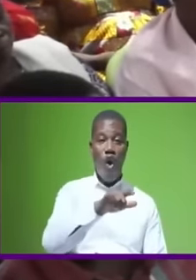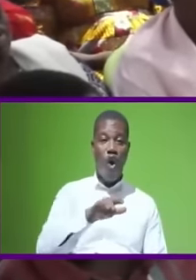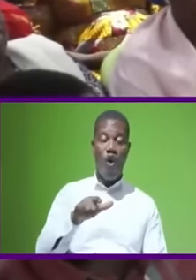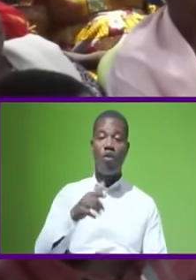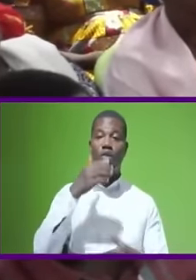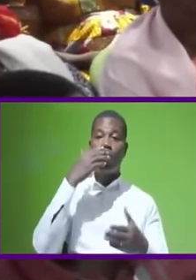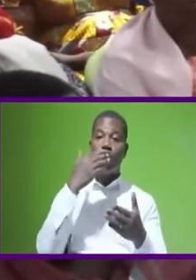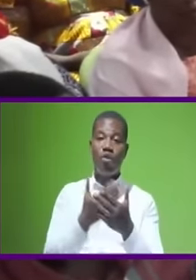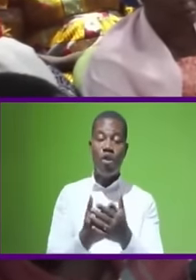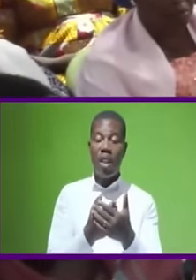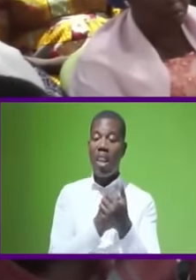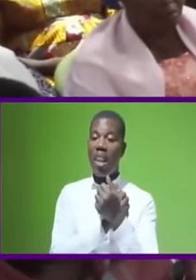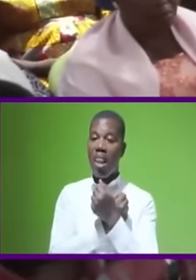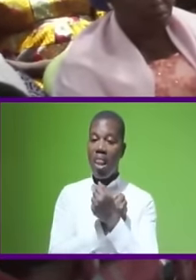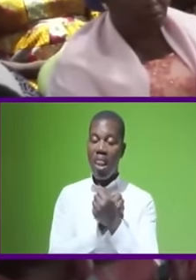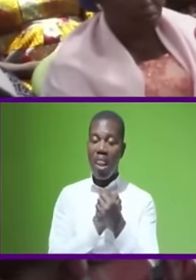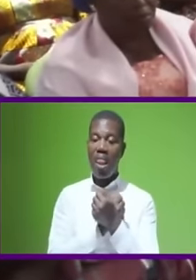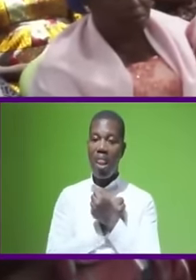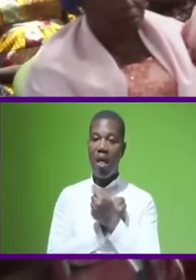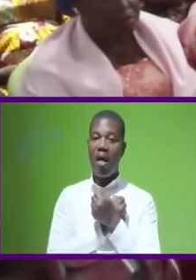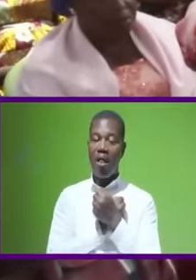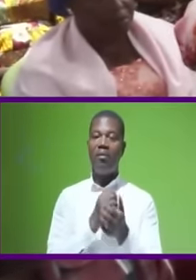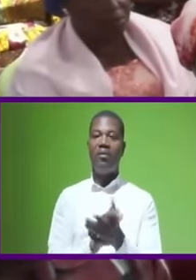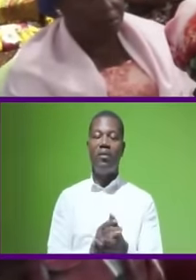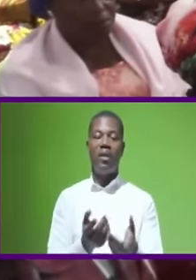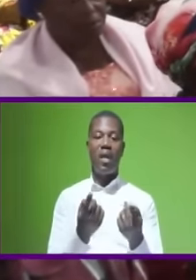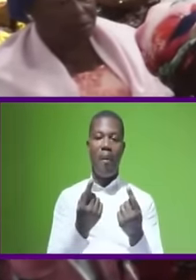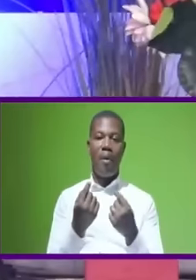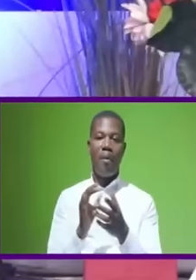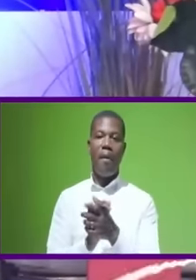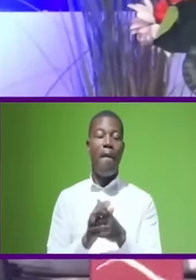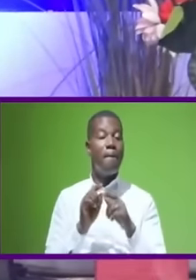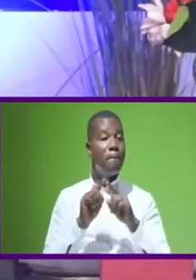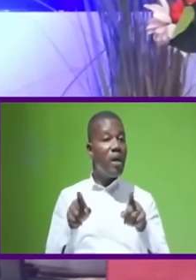foundation. We all came with